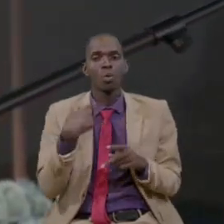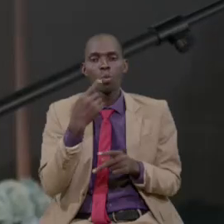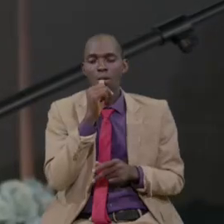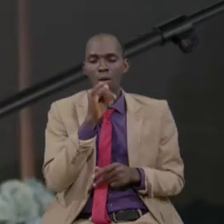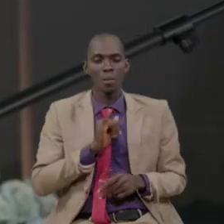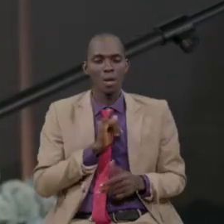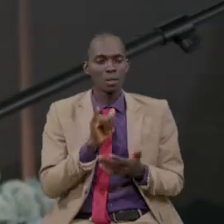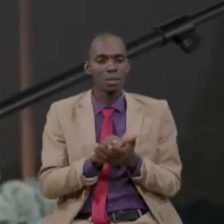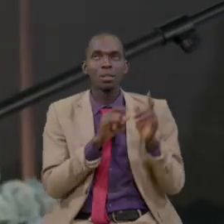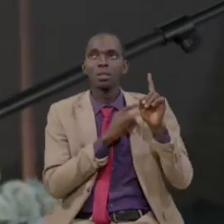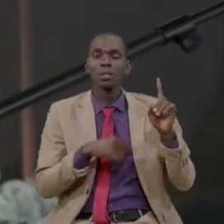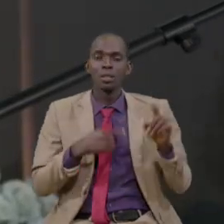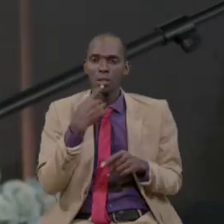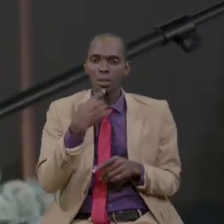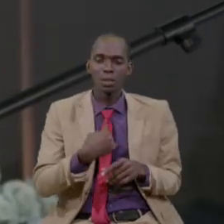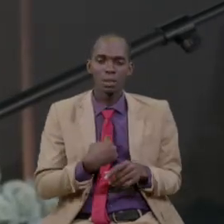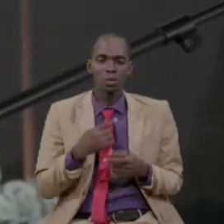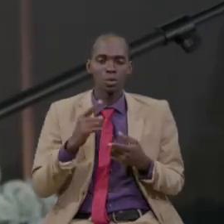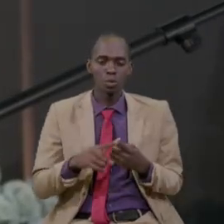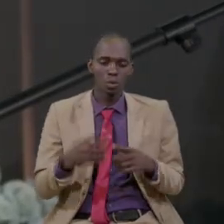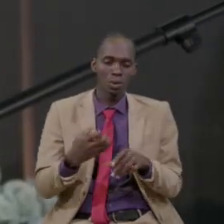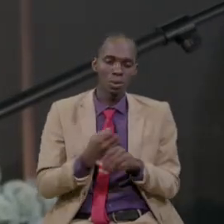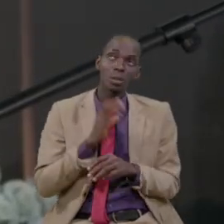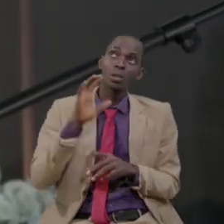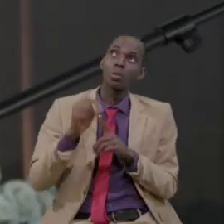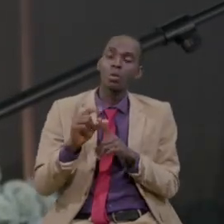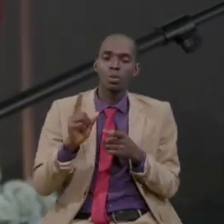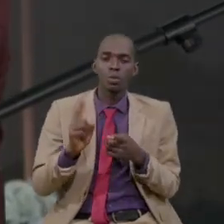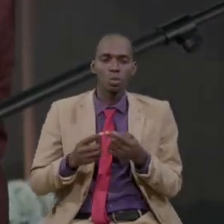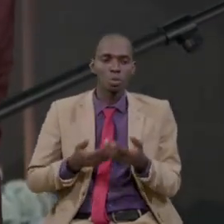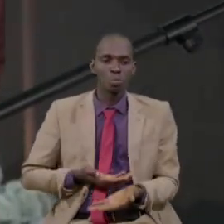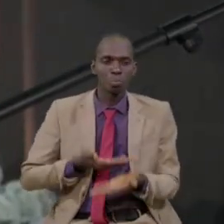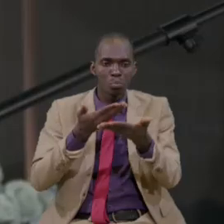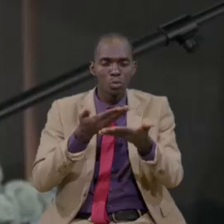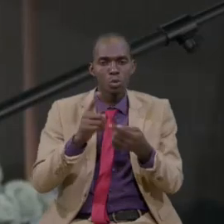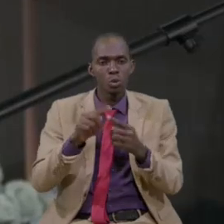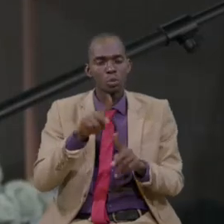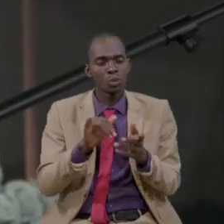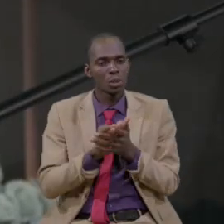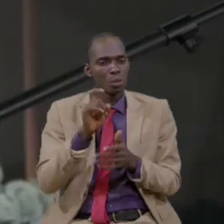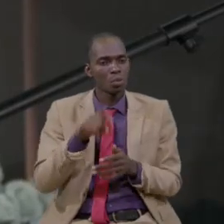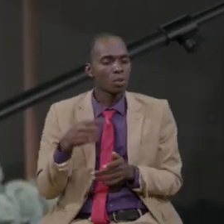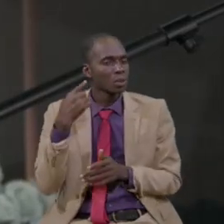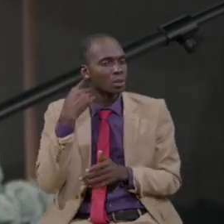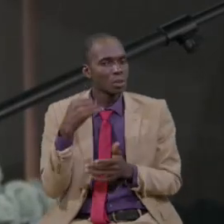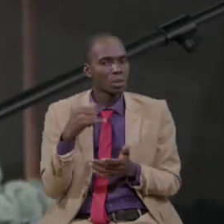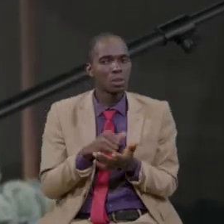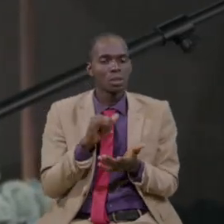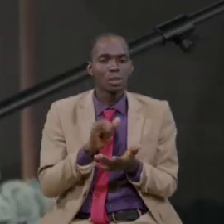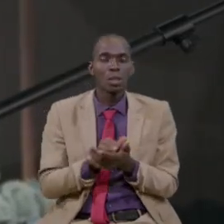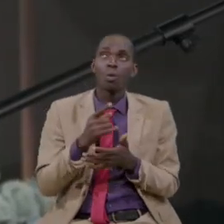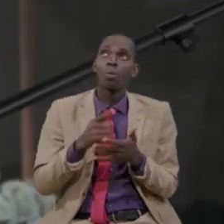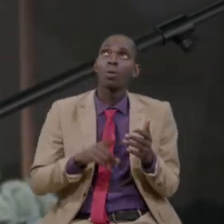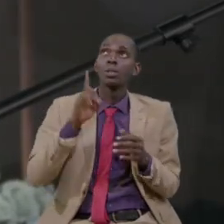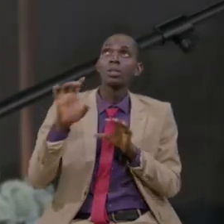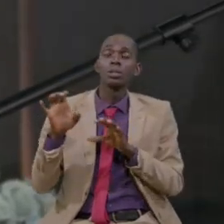his word and take it to the people that need to hear. That's what he did on the cross of Calvary. That